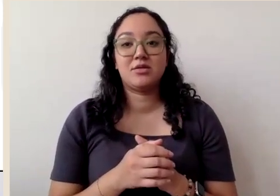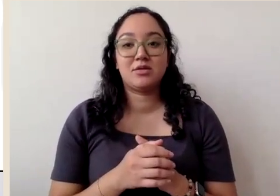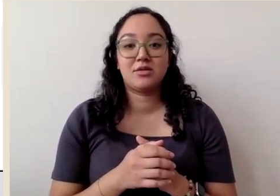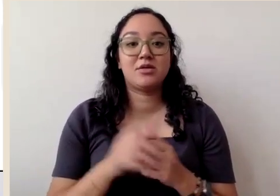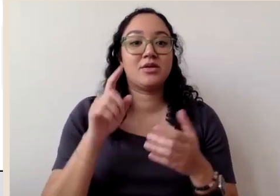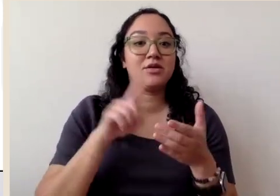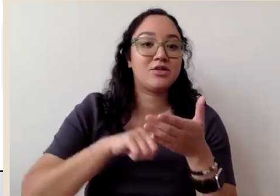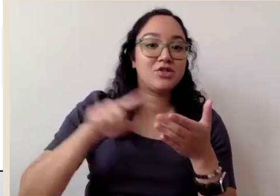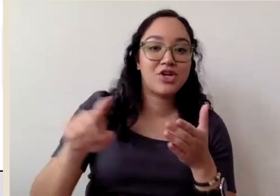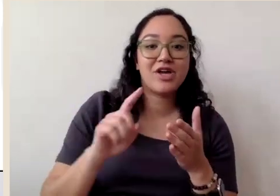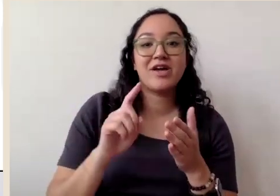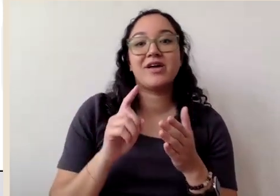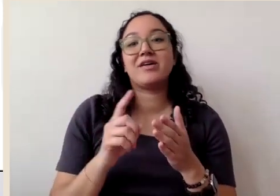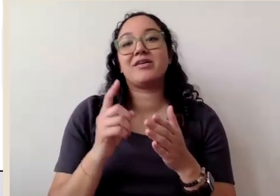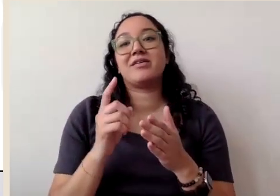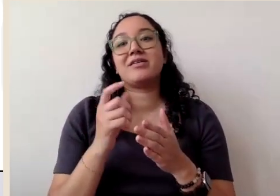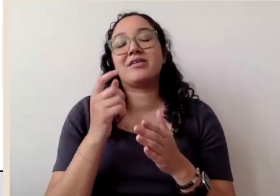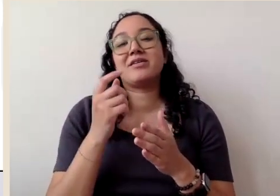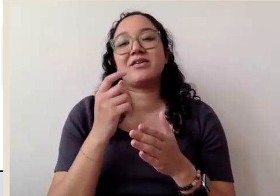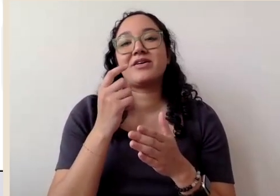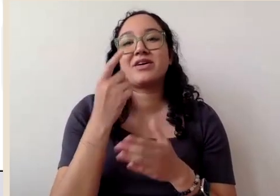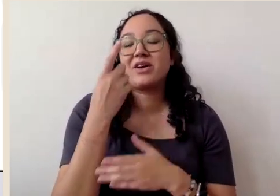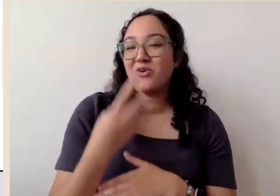Check in with students quarterly.